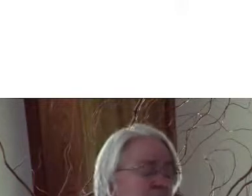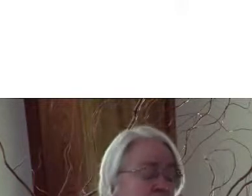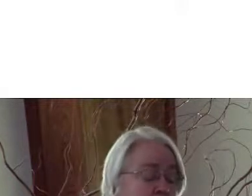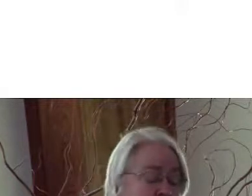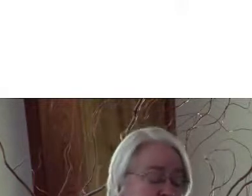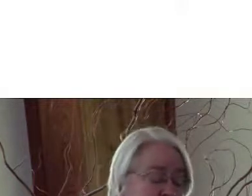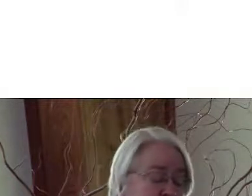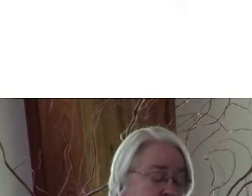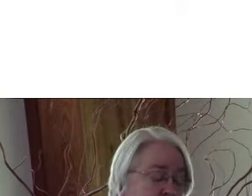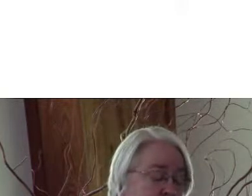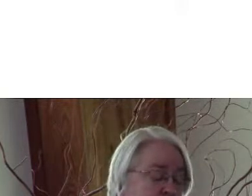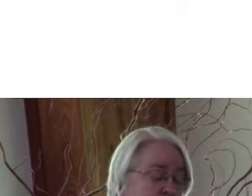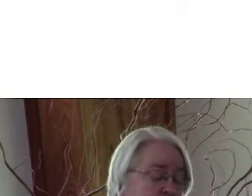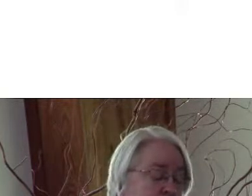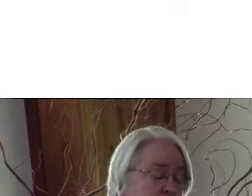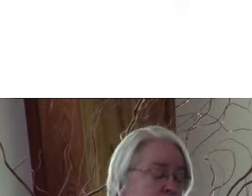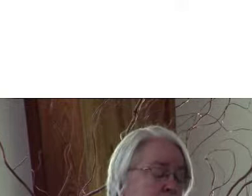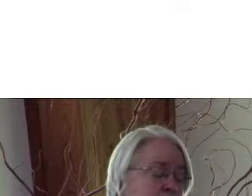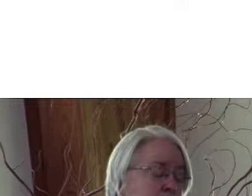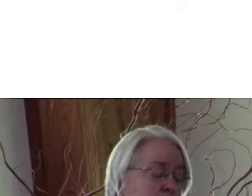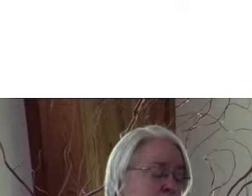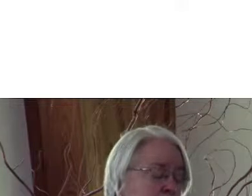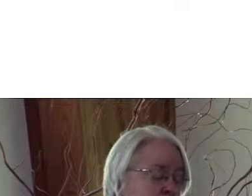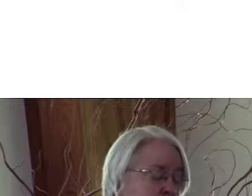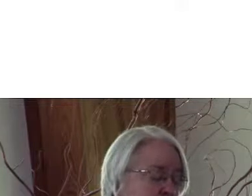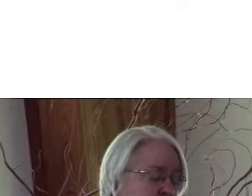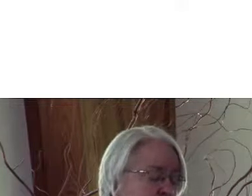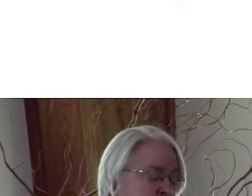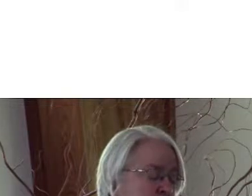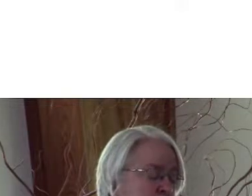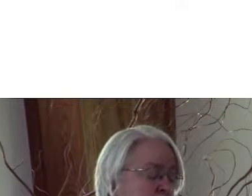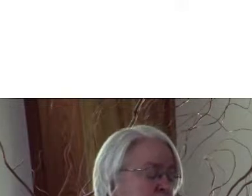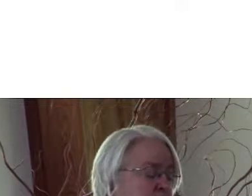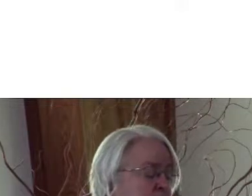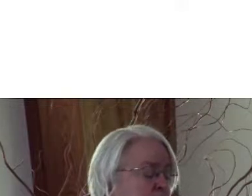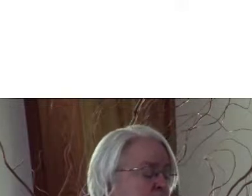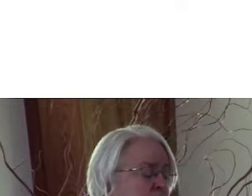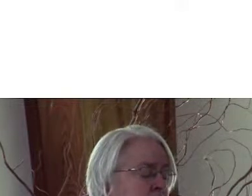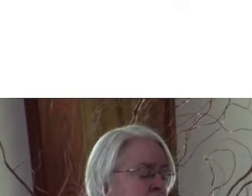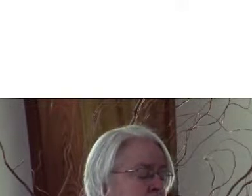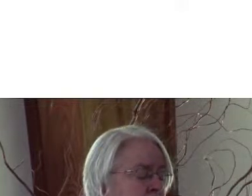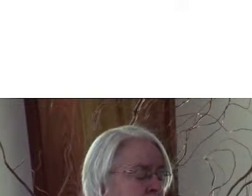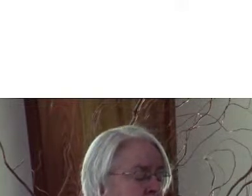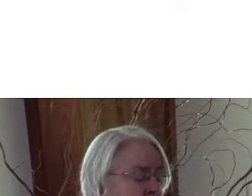night, some are born to